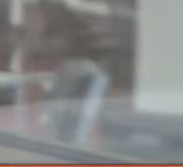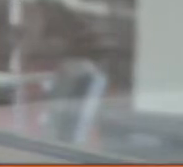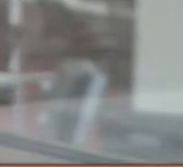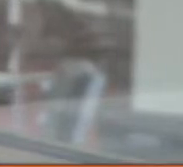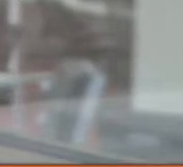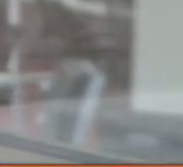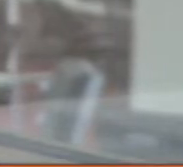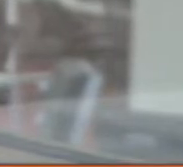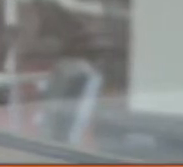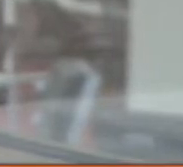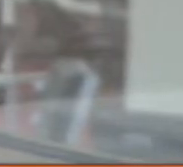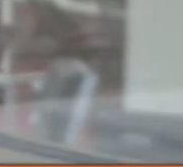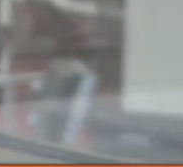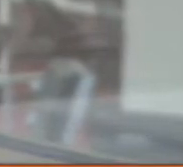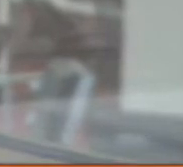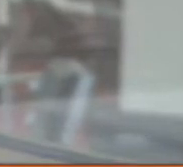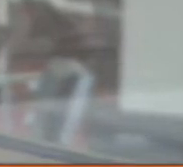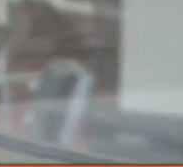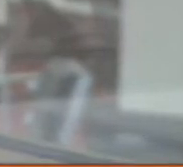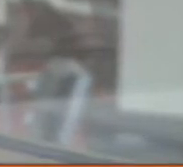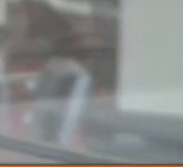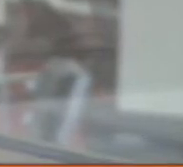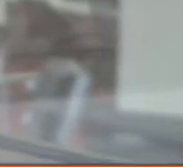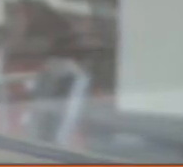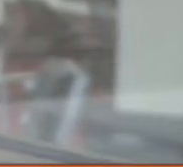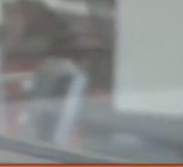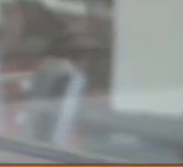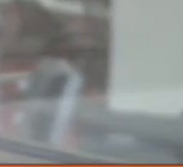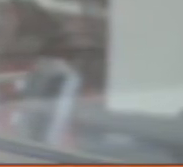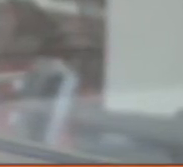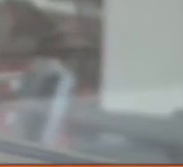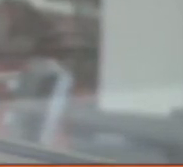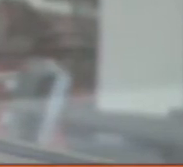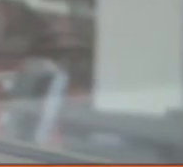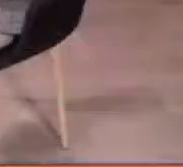this because, I mean, it's touching on the economy. So just borrowing from what the president